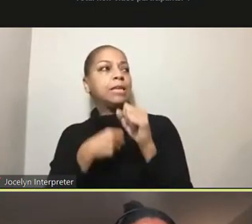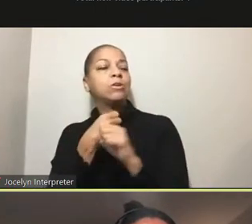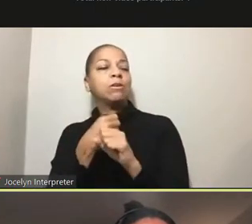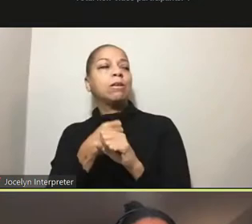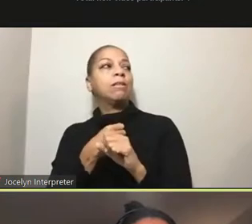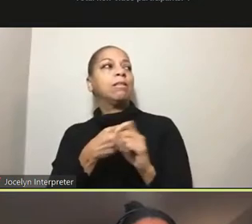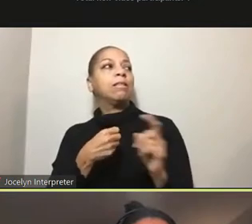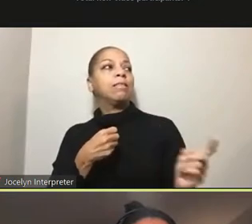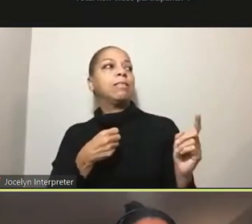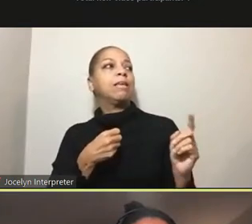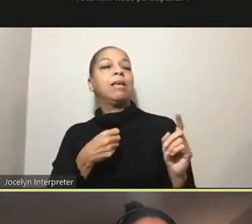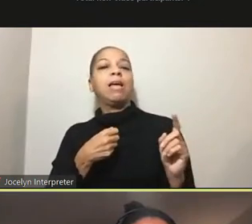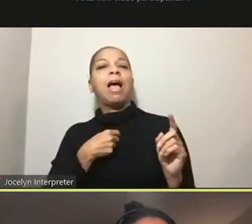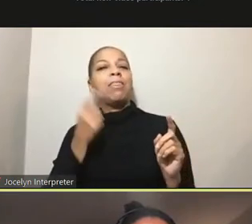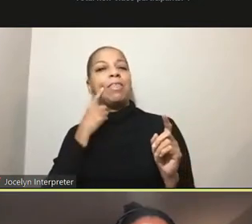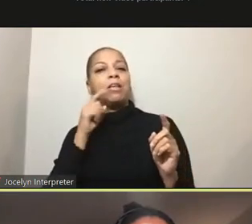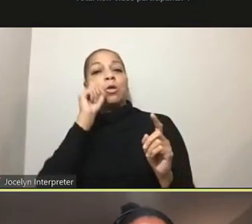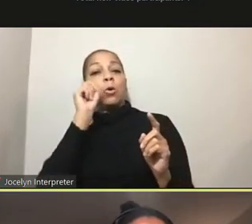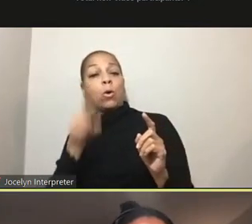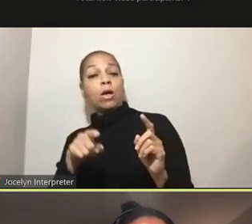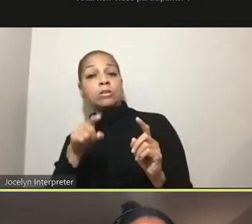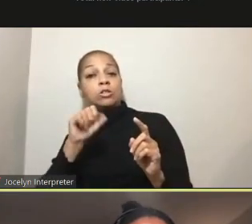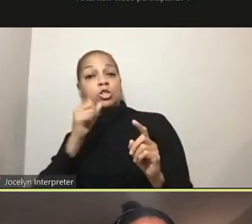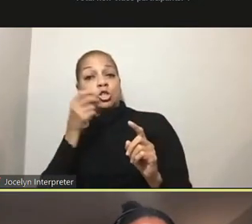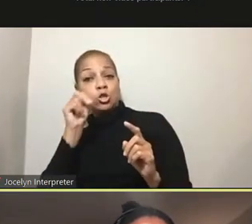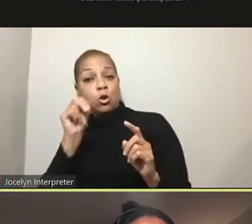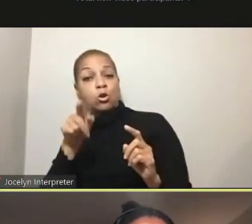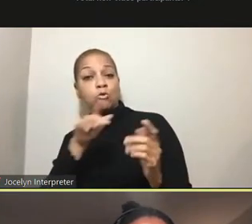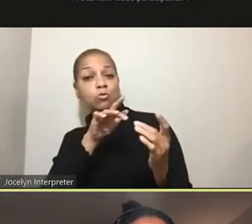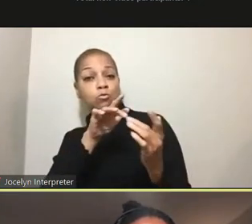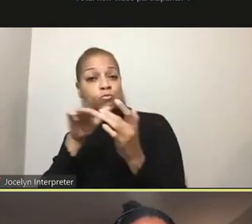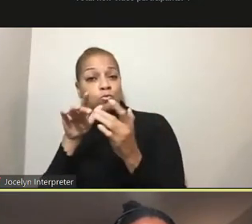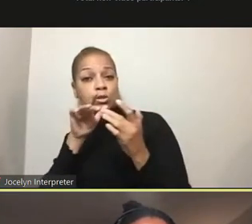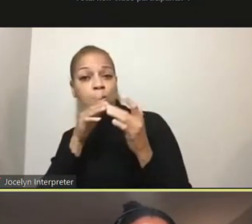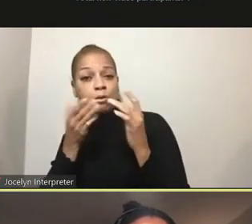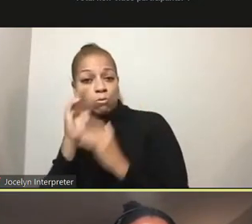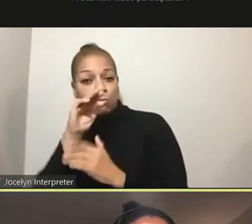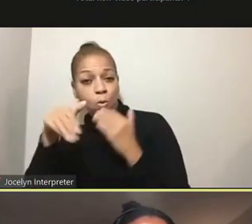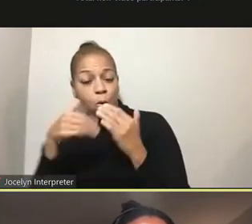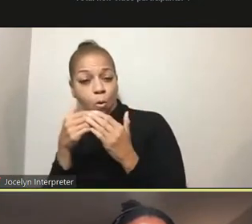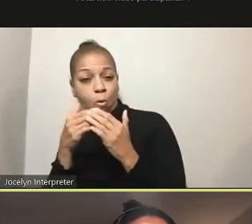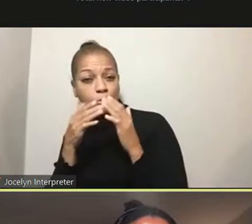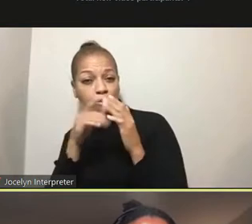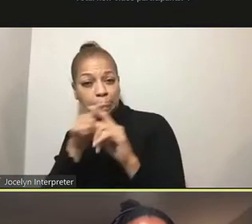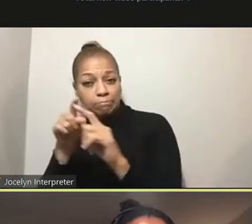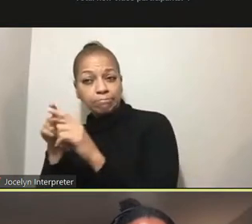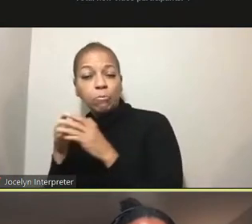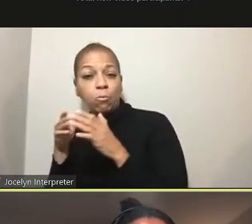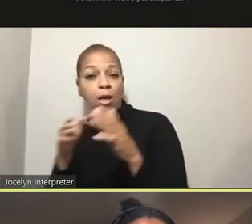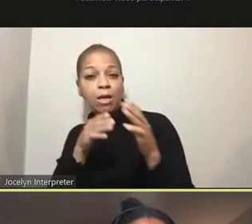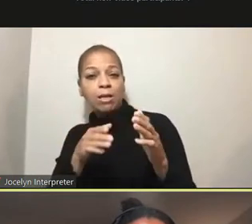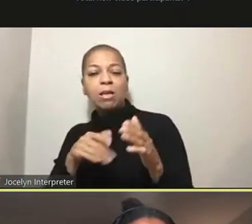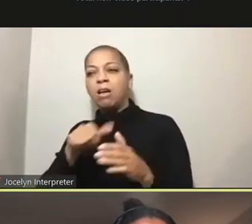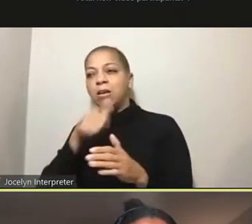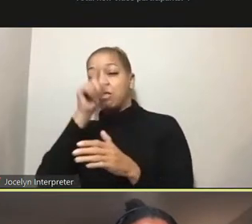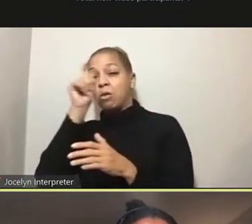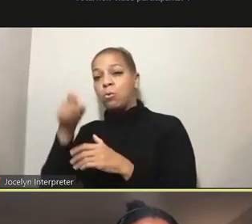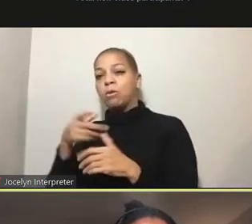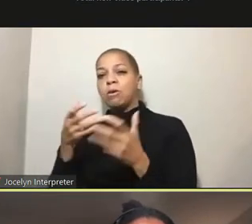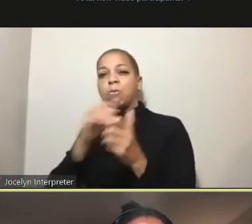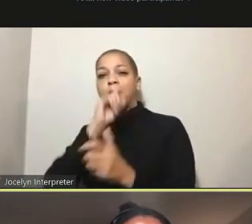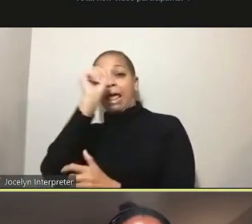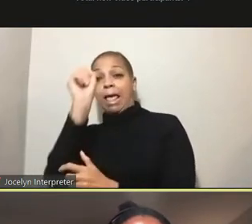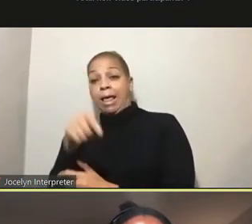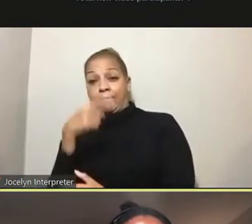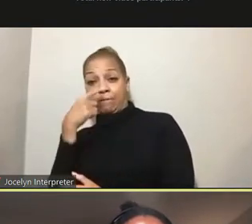is, did you reach out to through all the channels? And I guess another question I would ask you, if